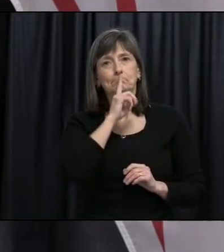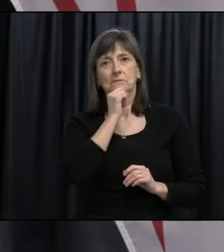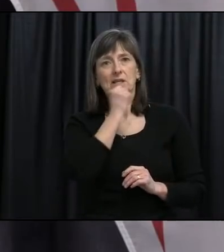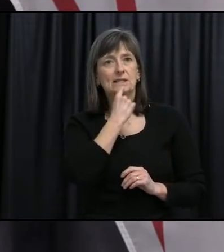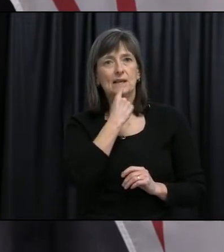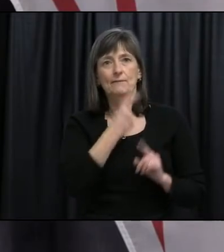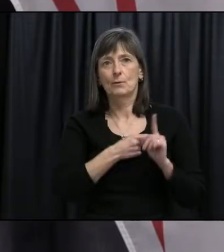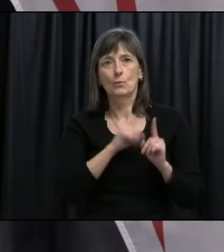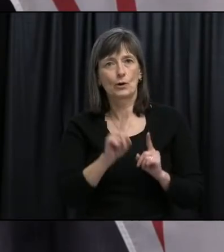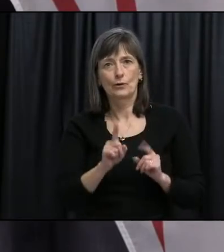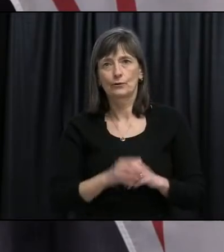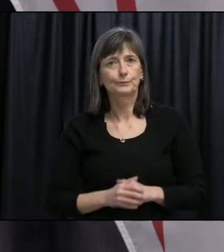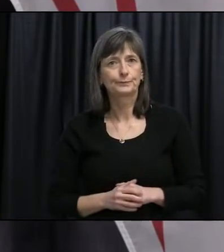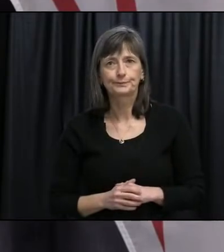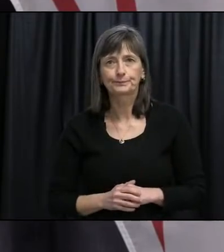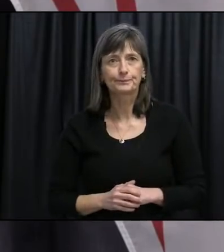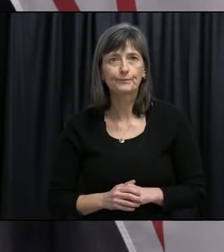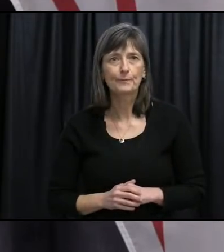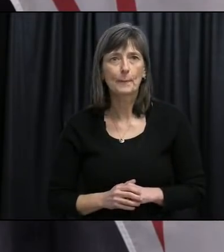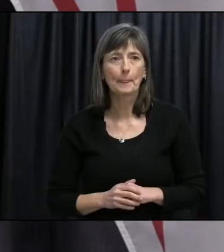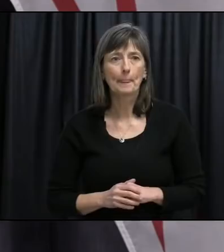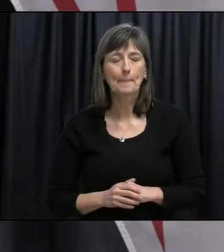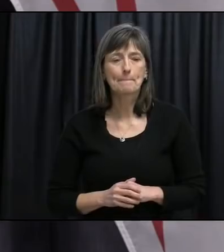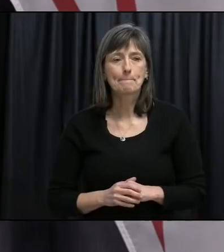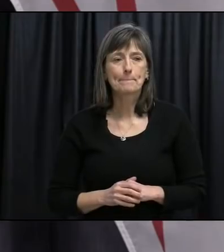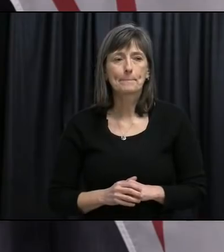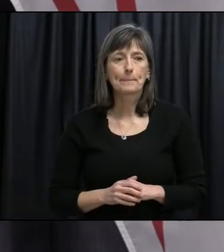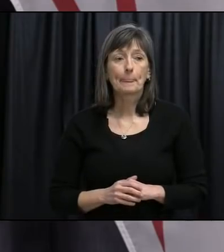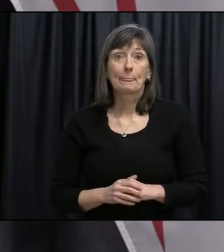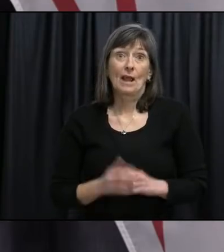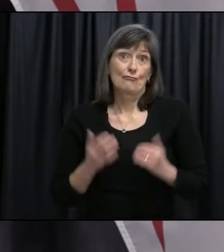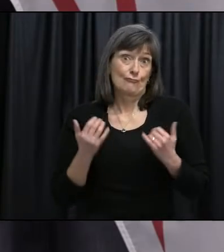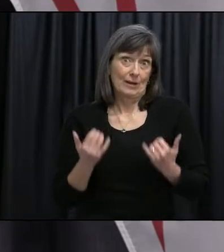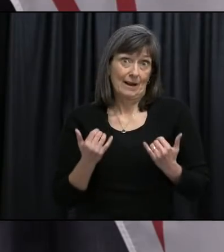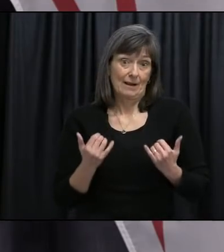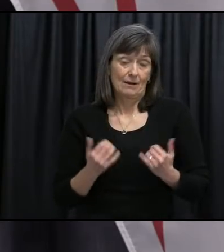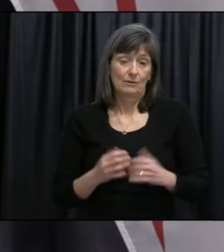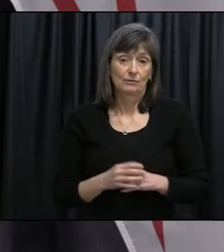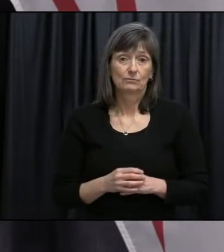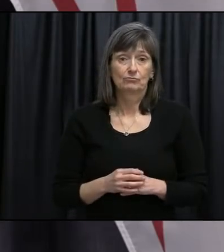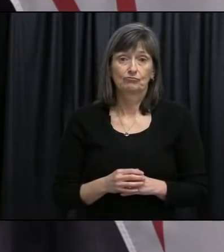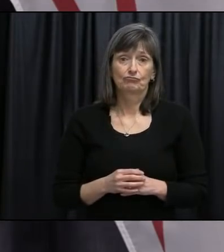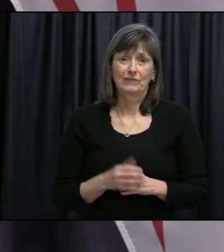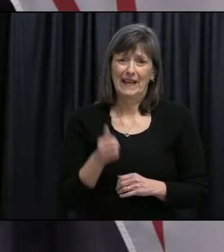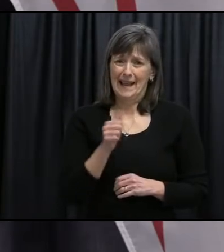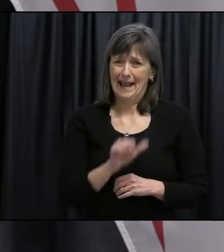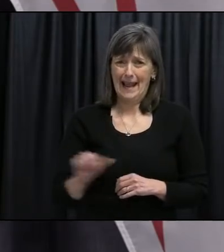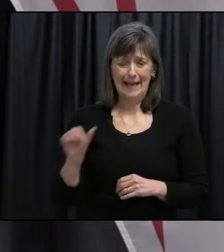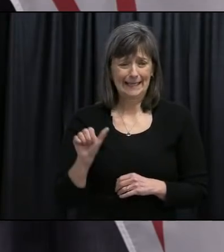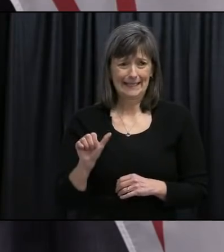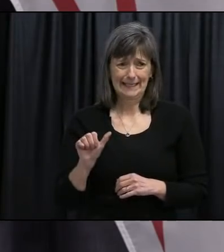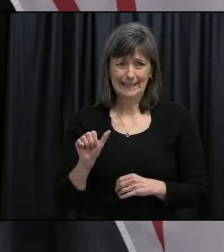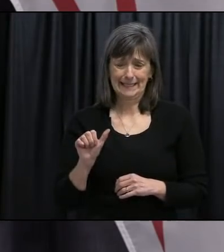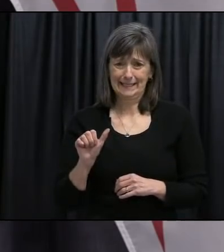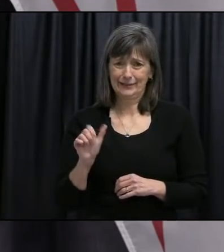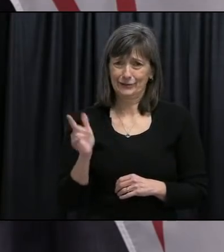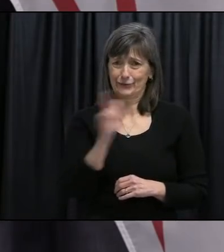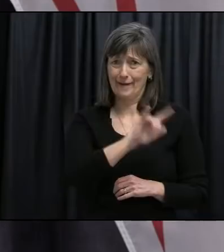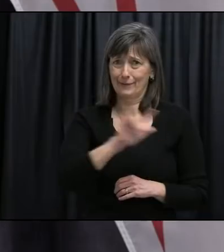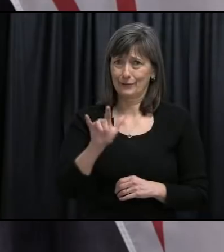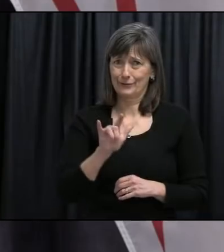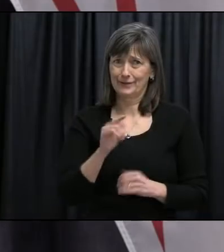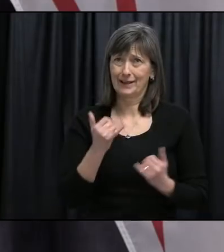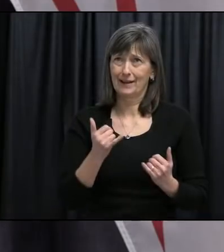view. What I will say is that at this point, pretty much any travel outside of the province will, you